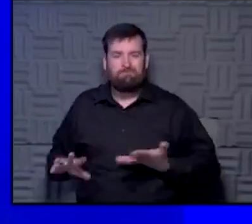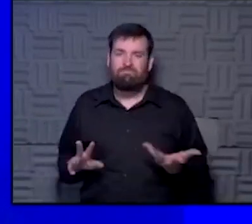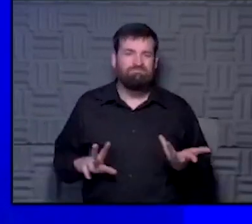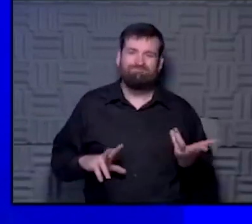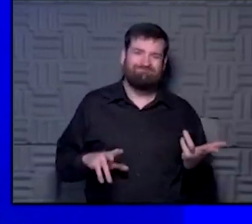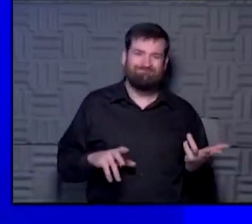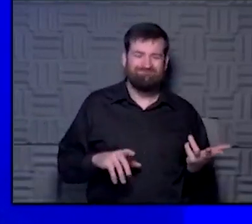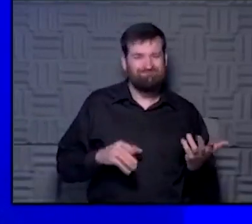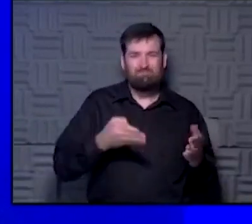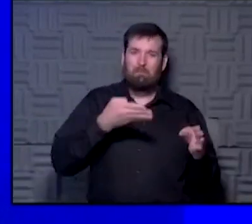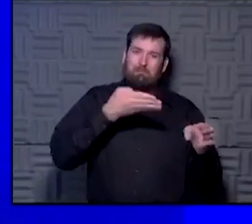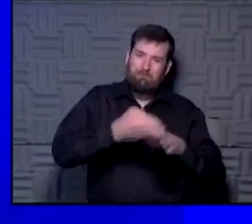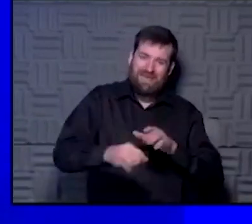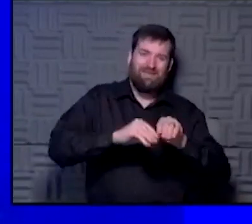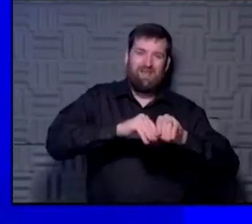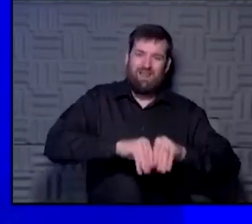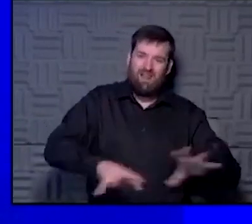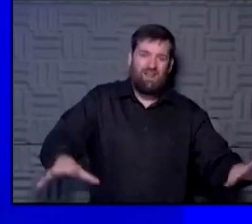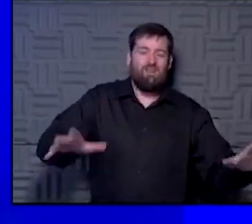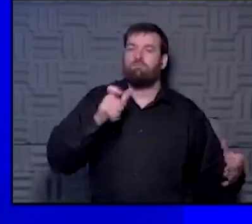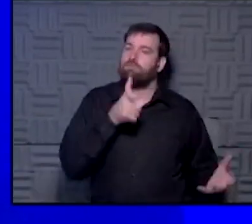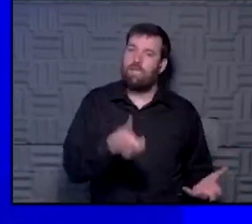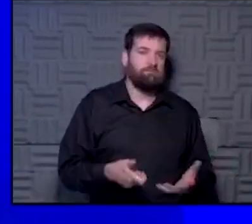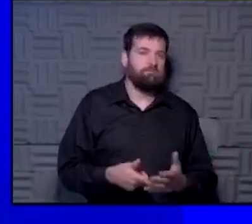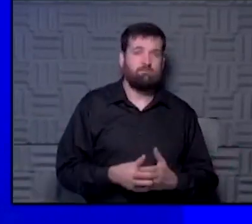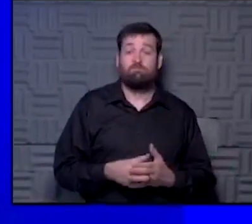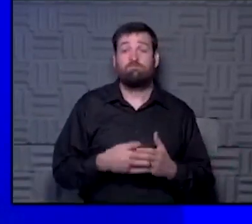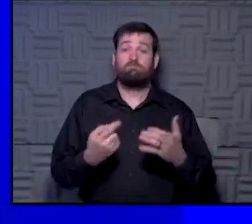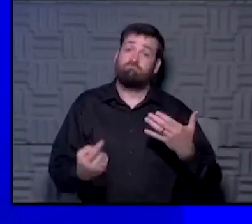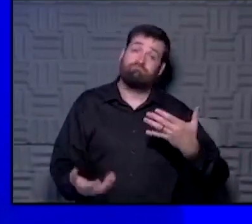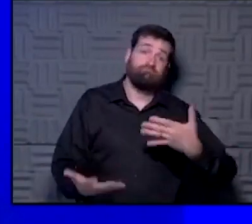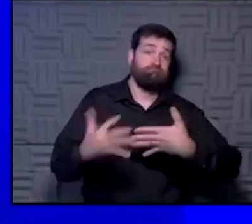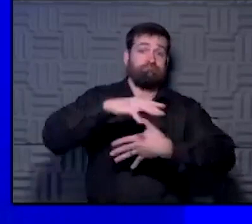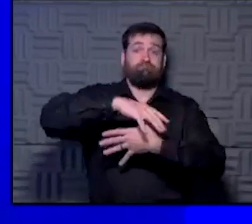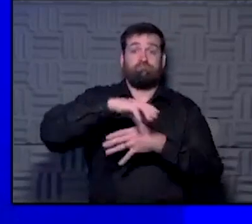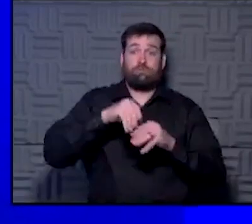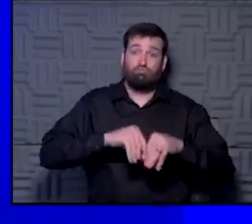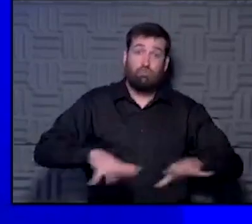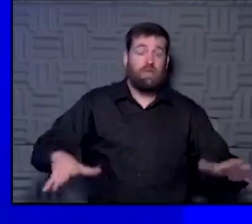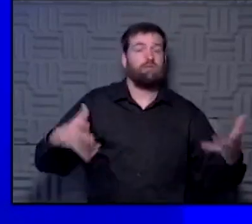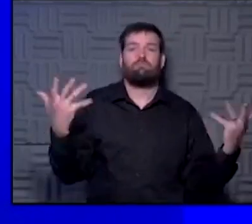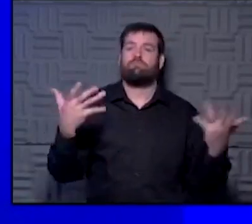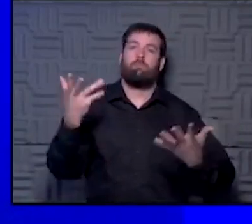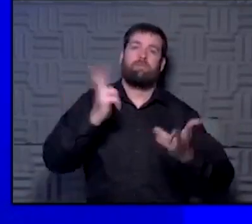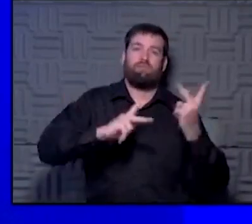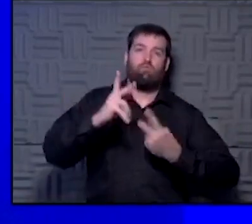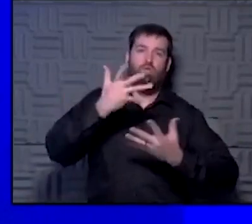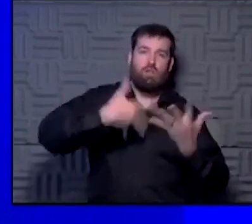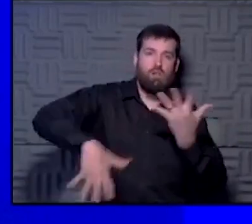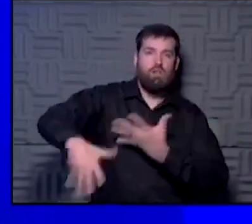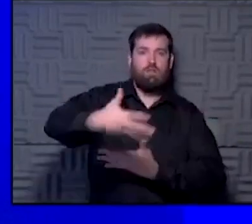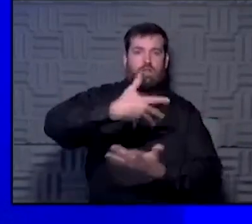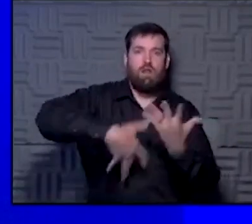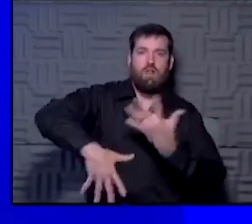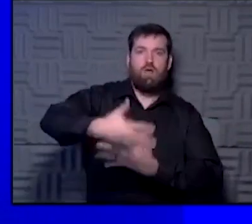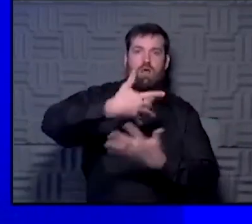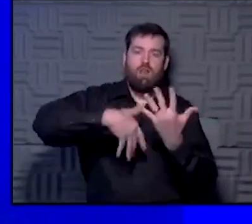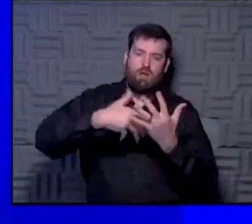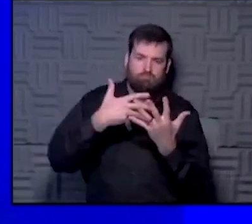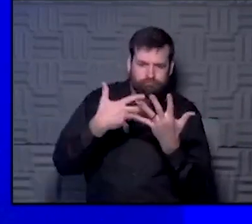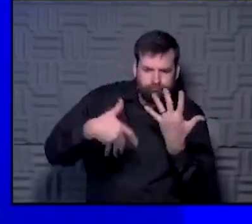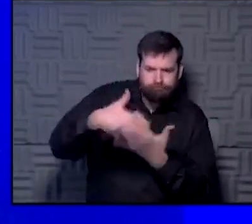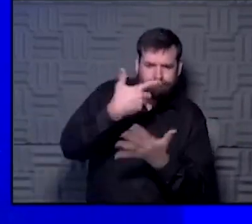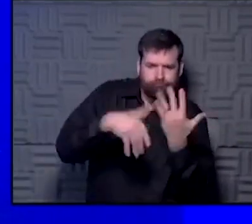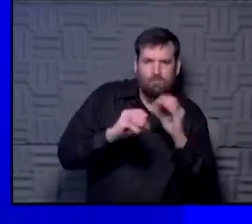that isn't the main cause of spread. And what really is the main cause of spread is people congregating together in groups, close